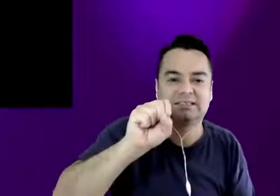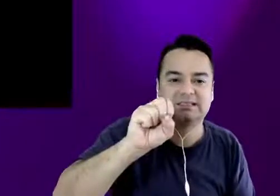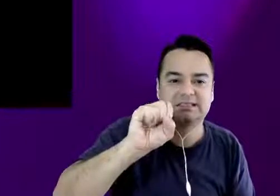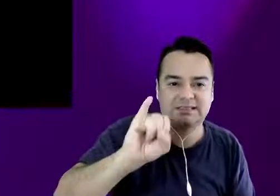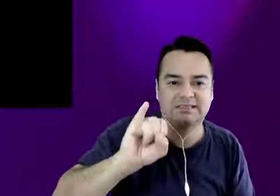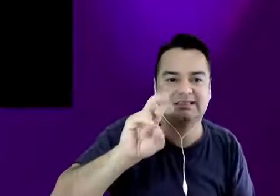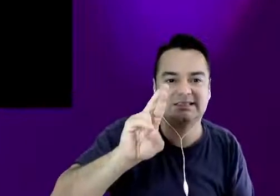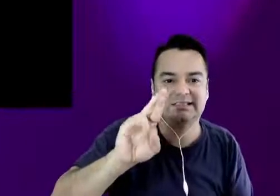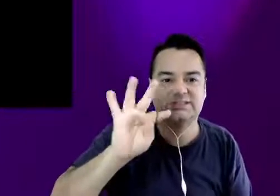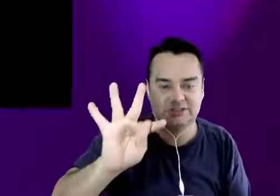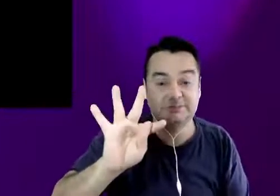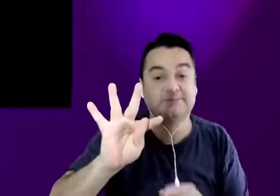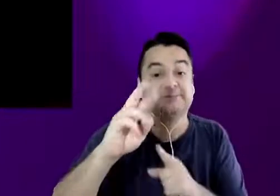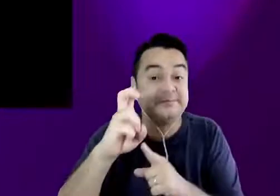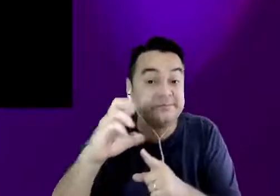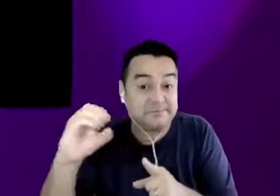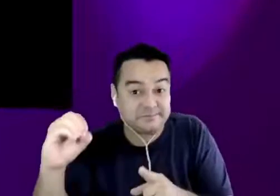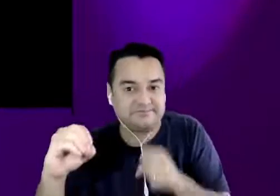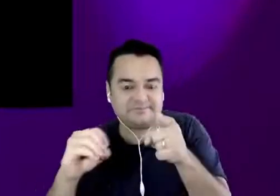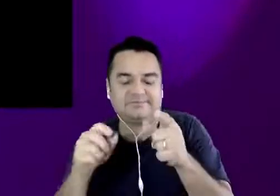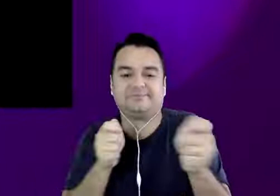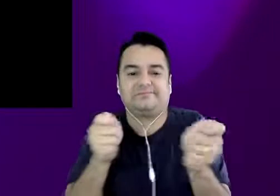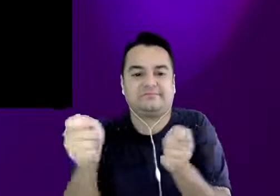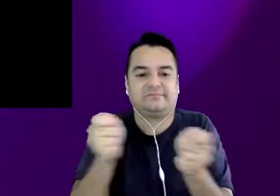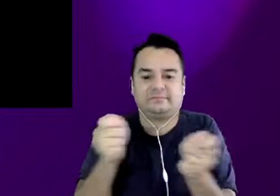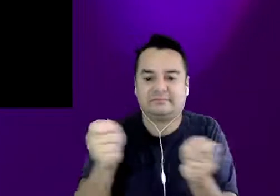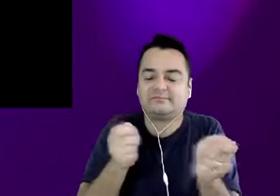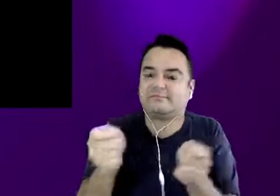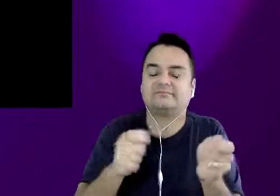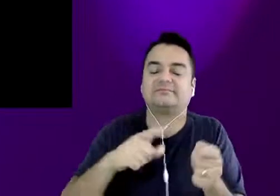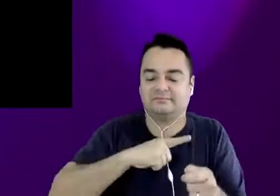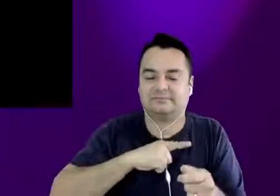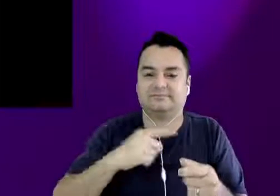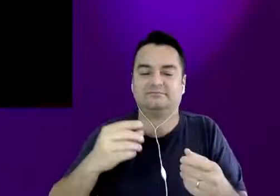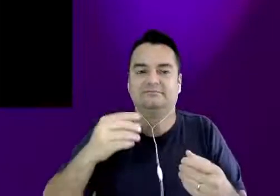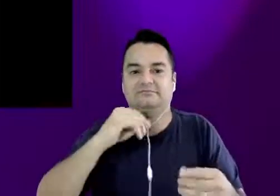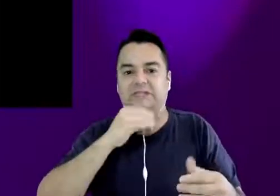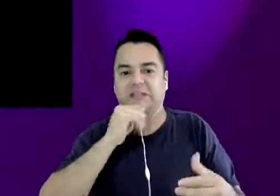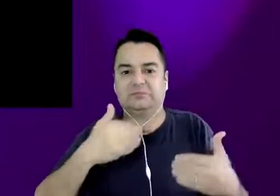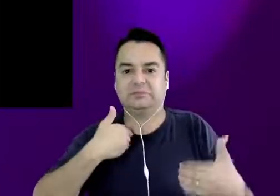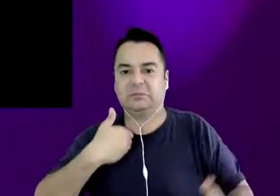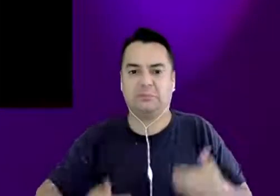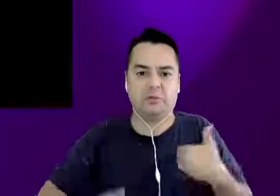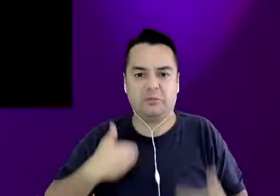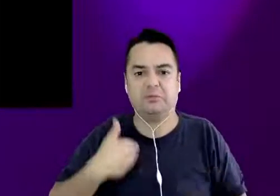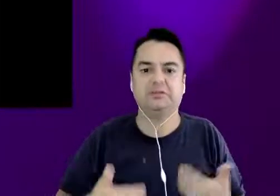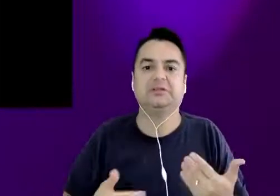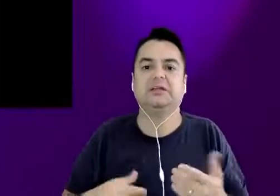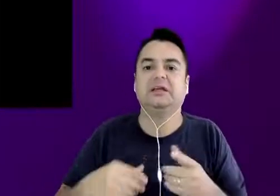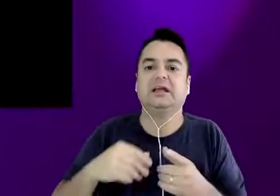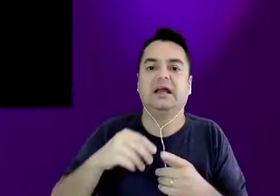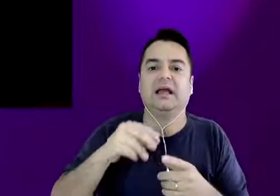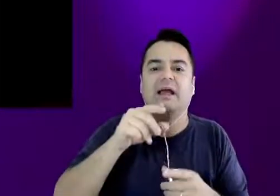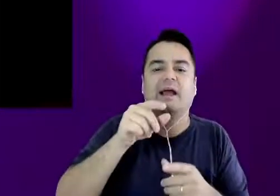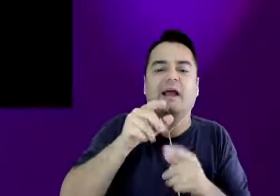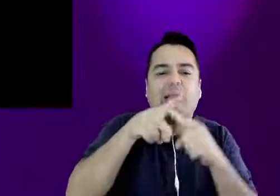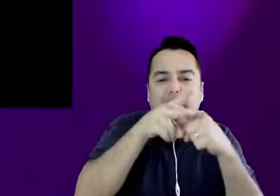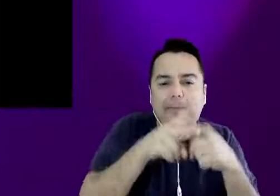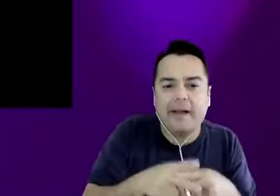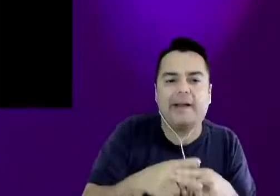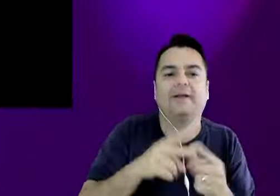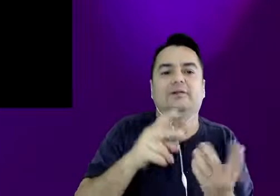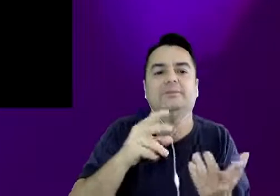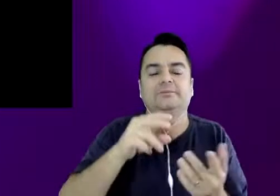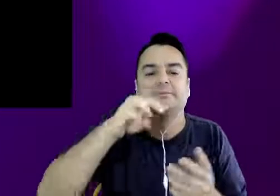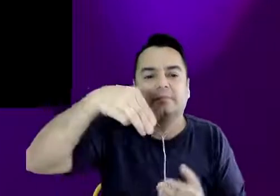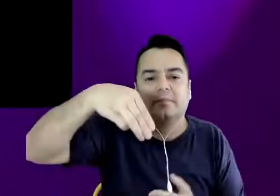oxygen species, apoptosis, repair and metabolic enzymes. So where are they located? Well, there are